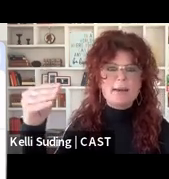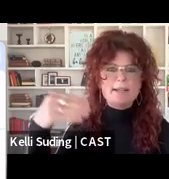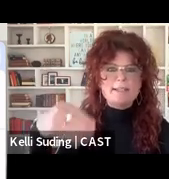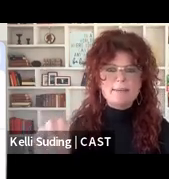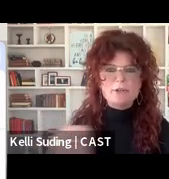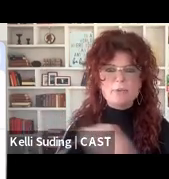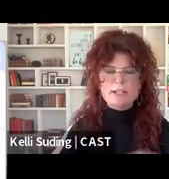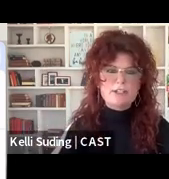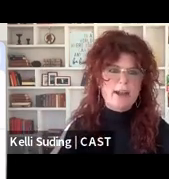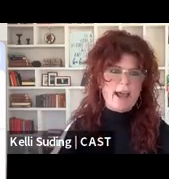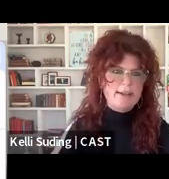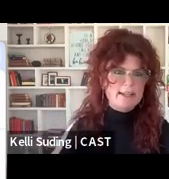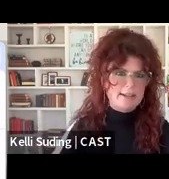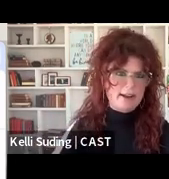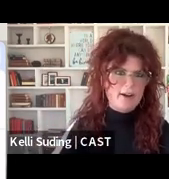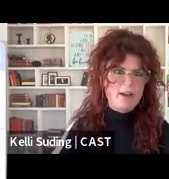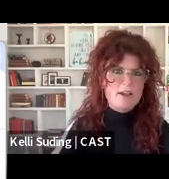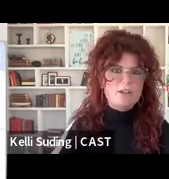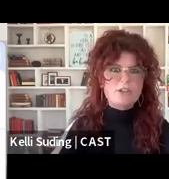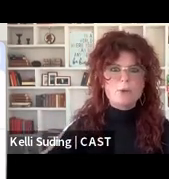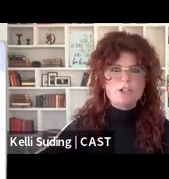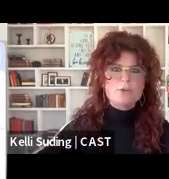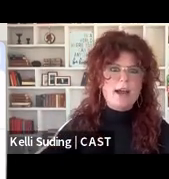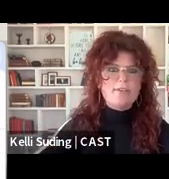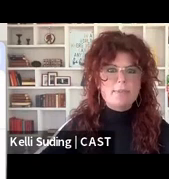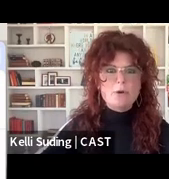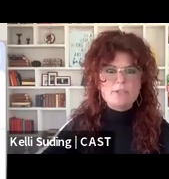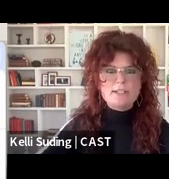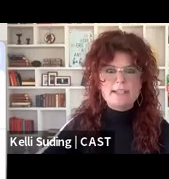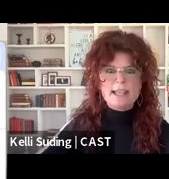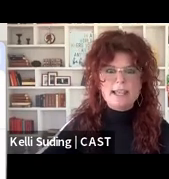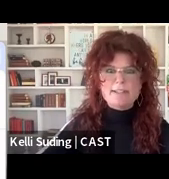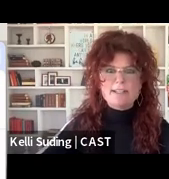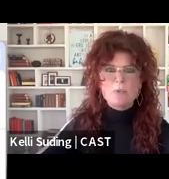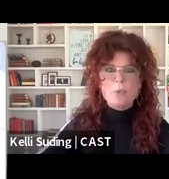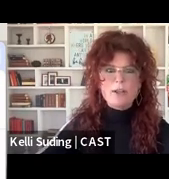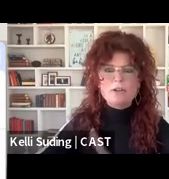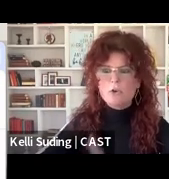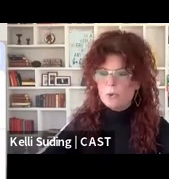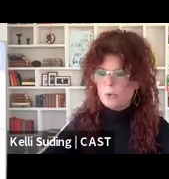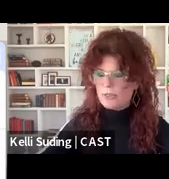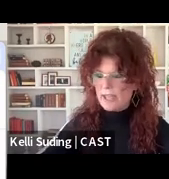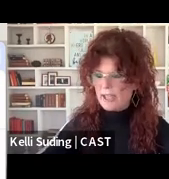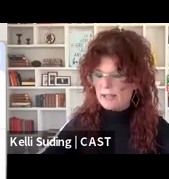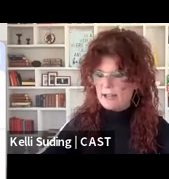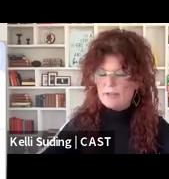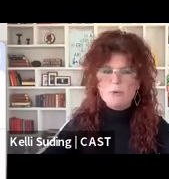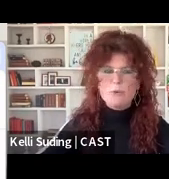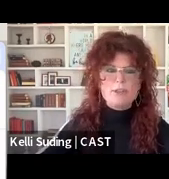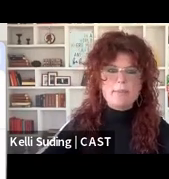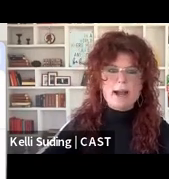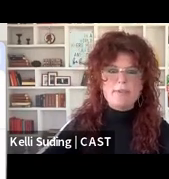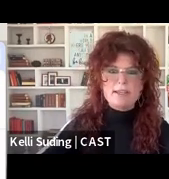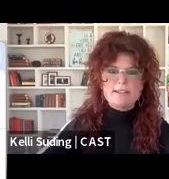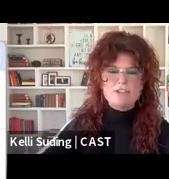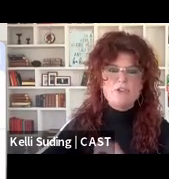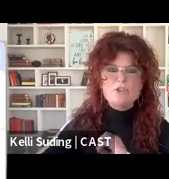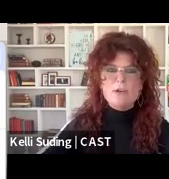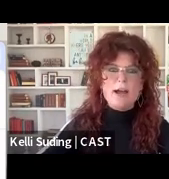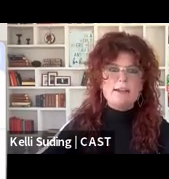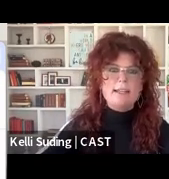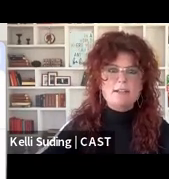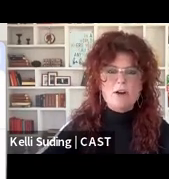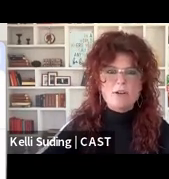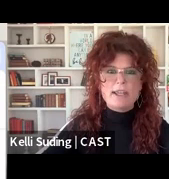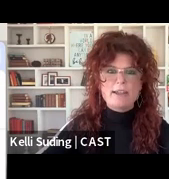you step-by-step directions on how to get in there. So we do have them hosted in Canvas. And another cool thing about these is you